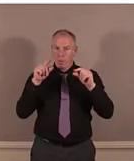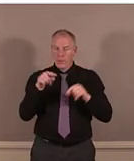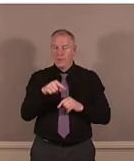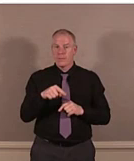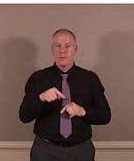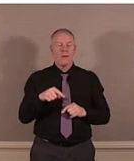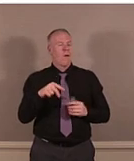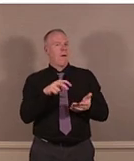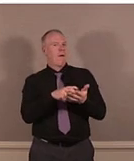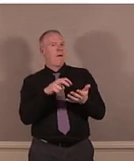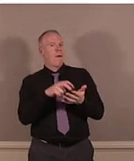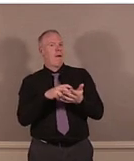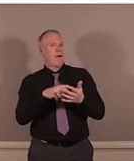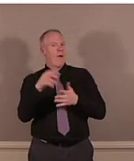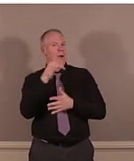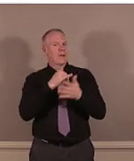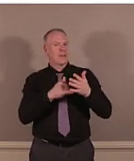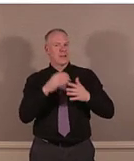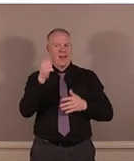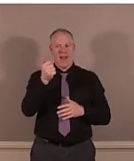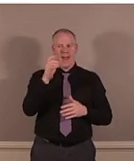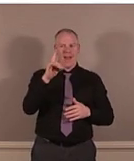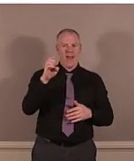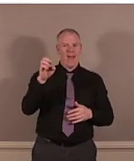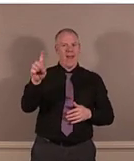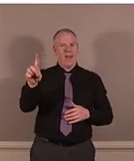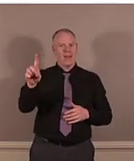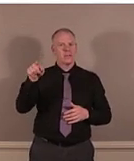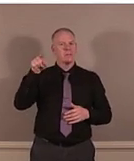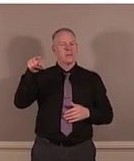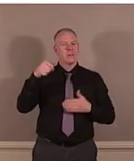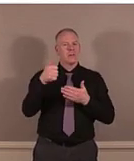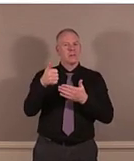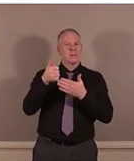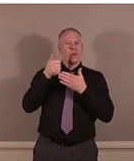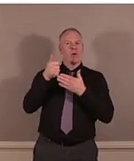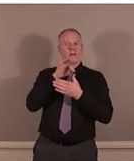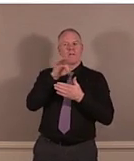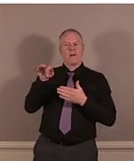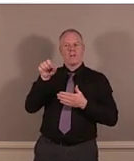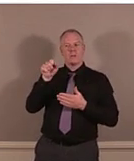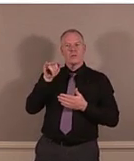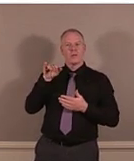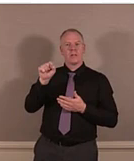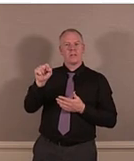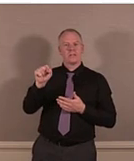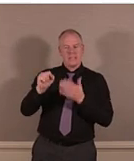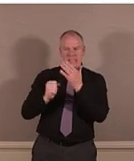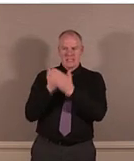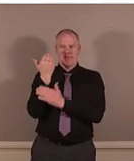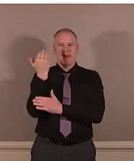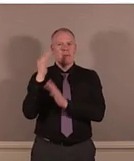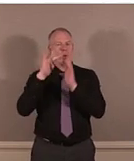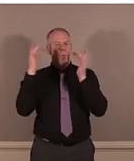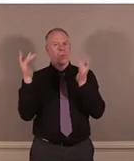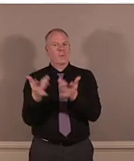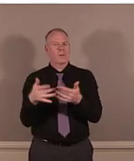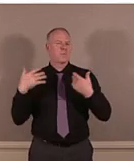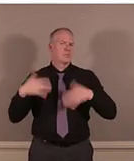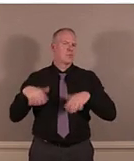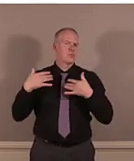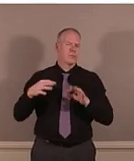Again, delighted our organisation ahead was supported through SOLAS to develop this website, which is